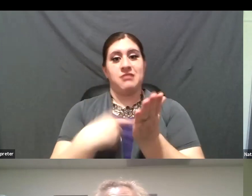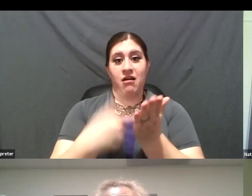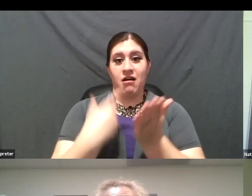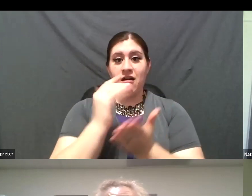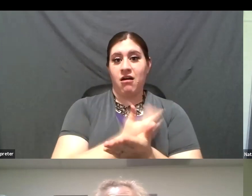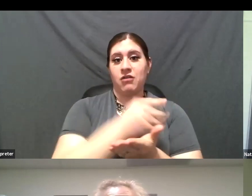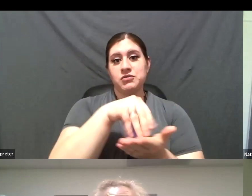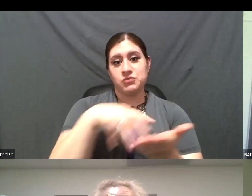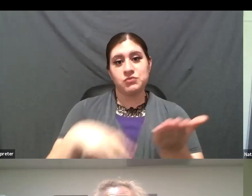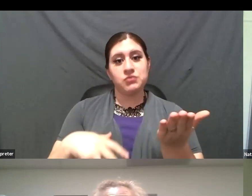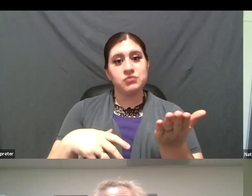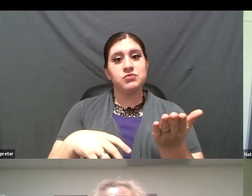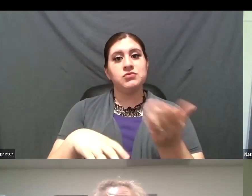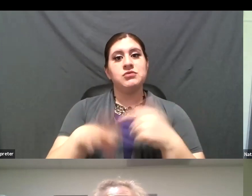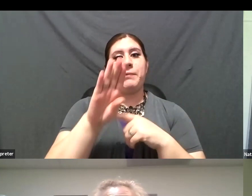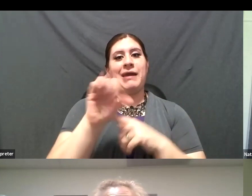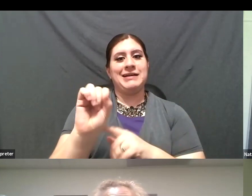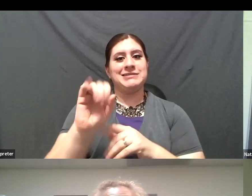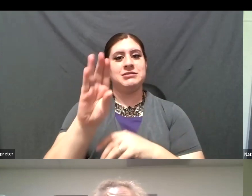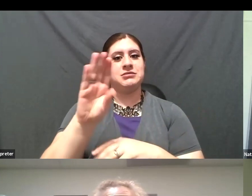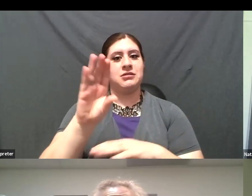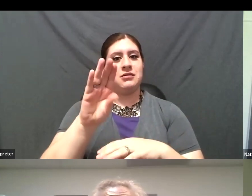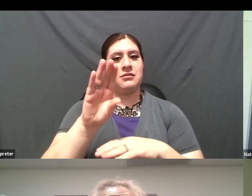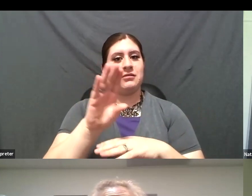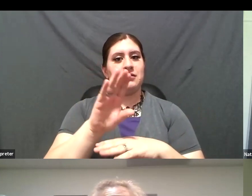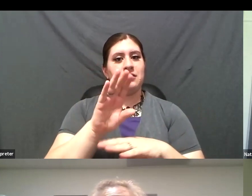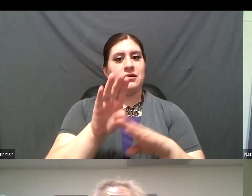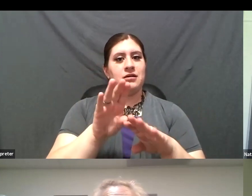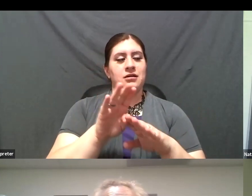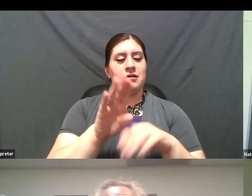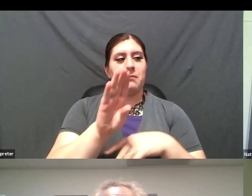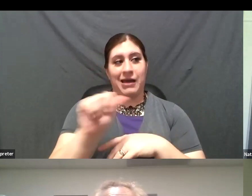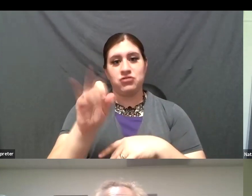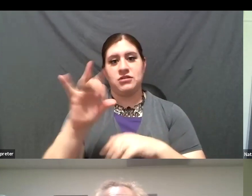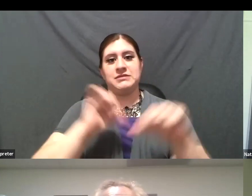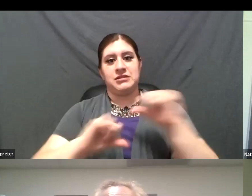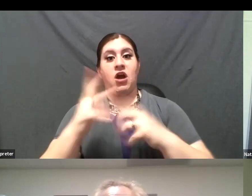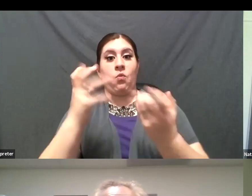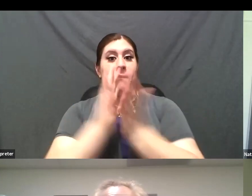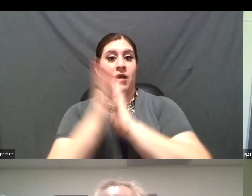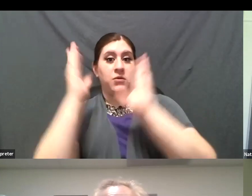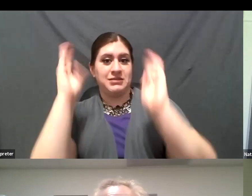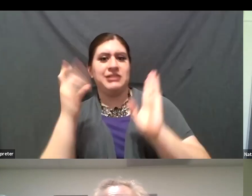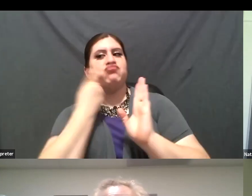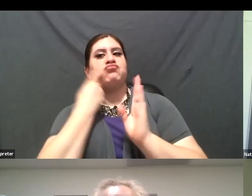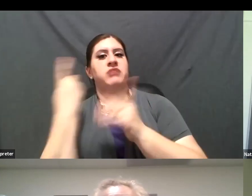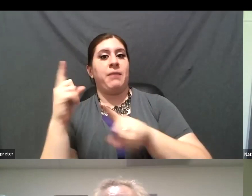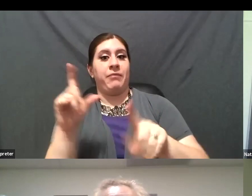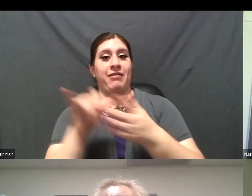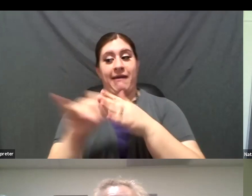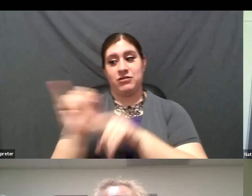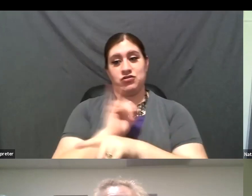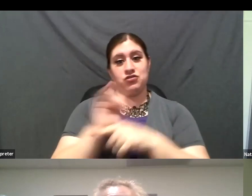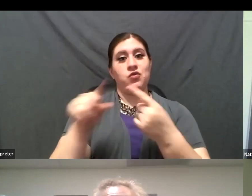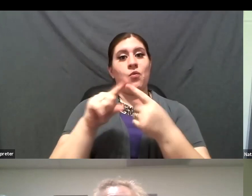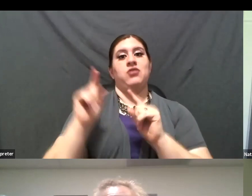that are BS in biology who want to be teachers. We've had a few of those the last couple of terms. An internship is when you go